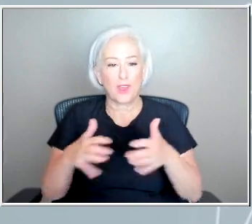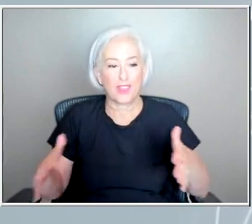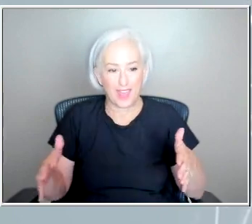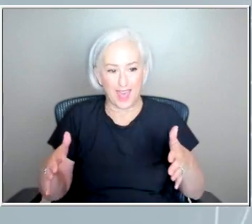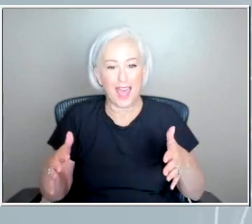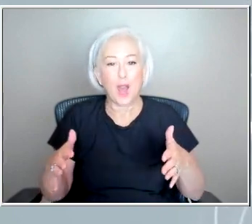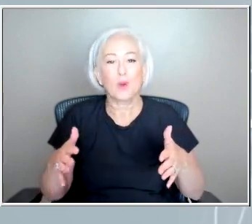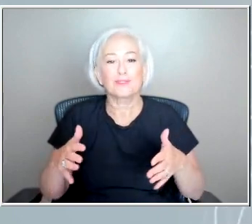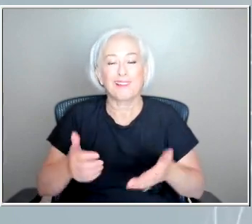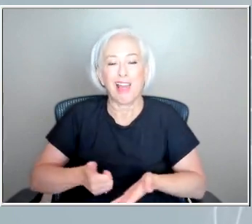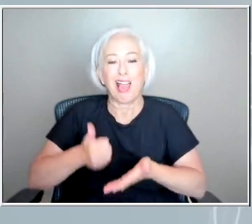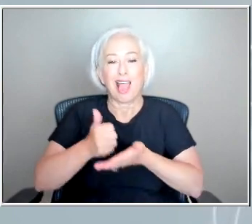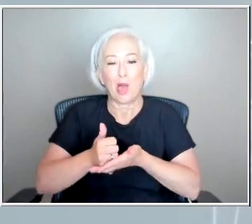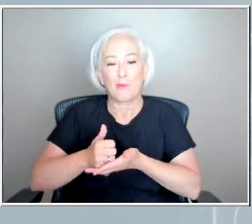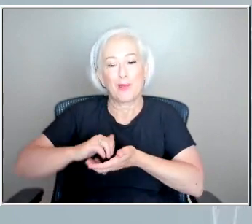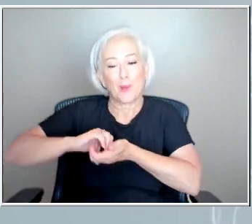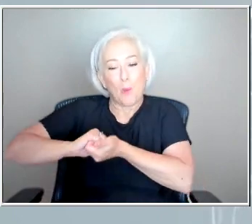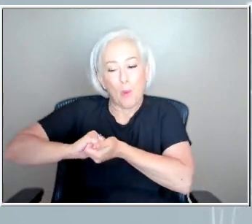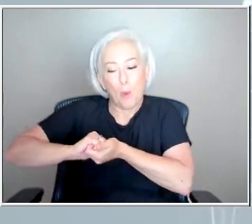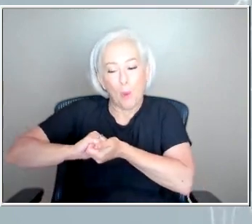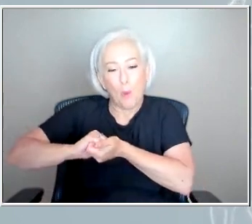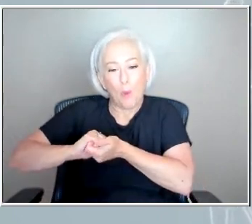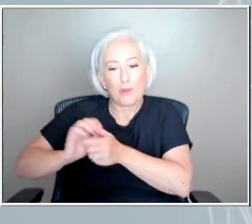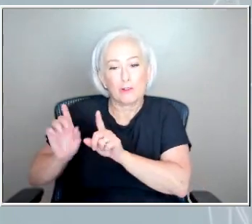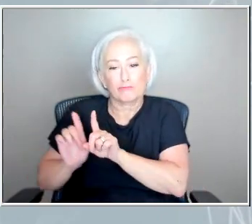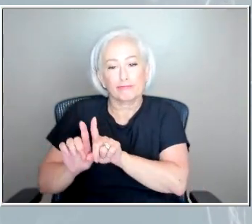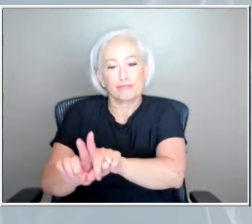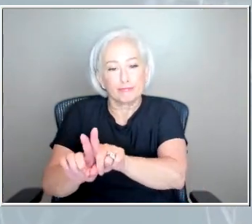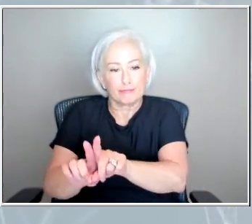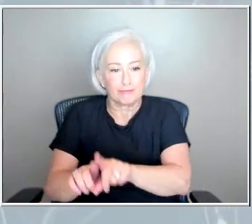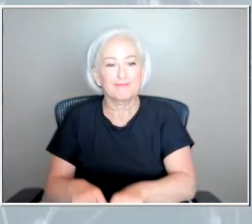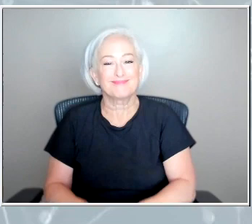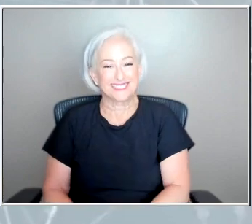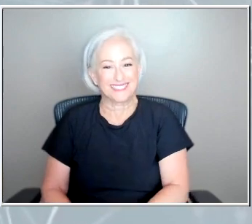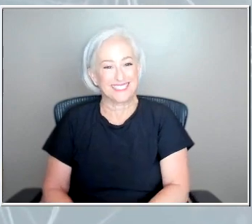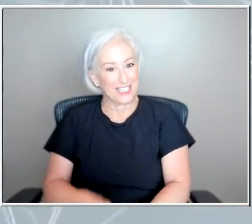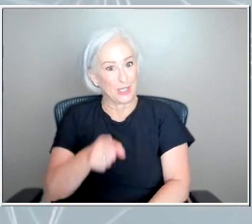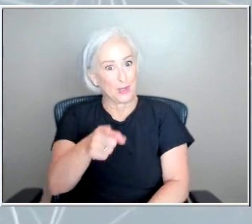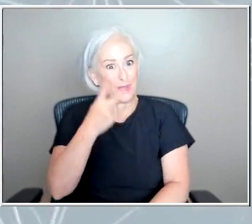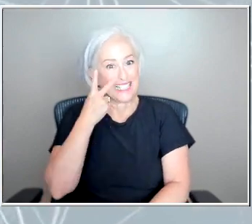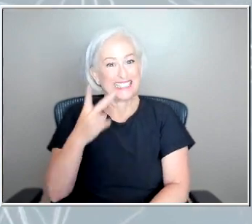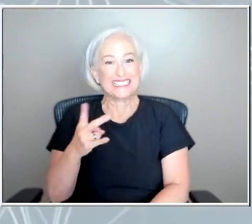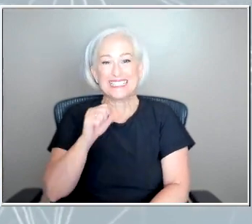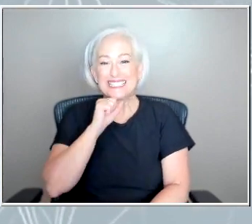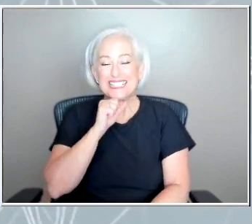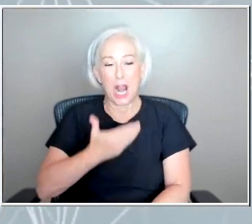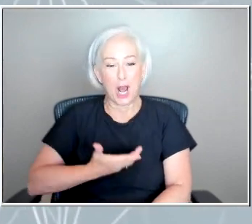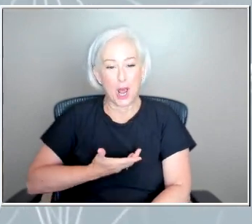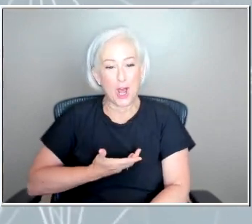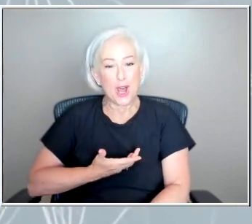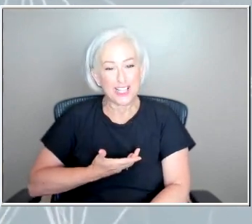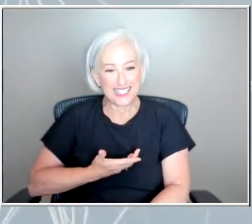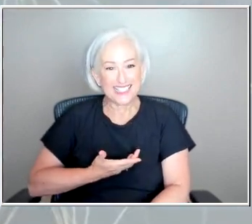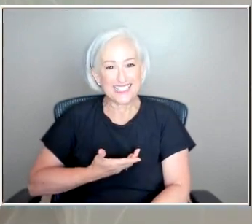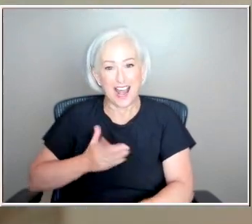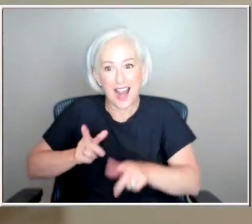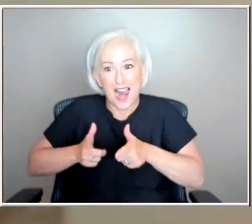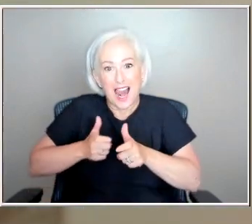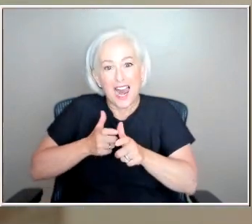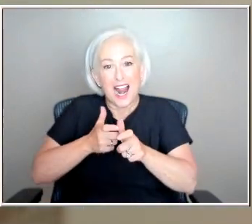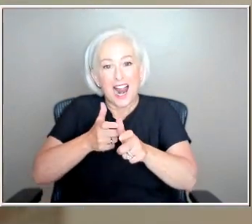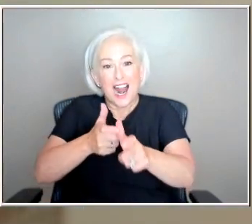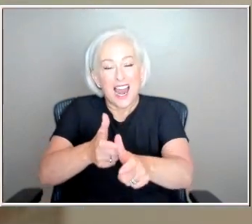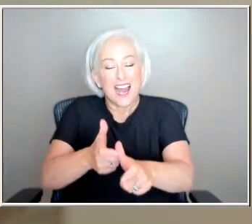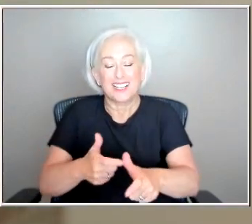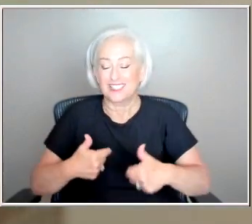handholds in her previous IEP. So you can see her here seeing Santa and running in, and she is active and